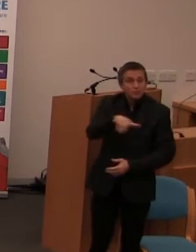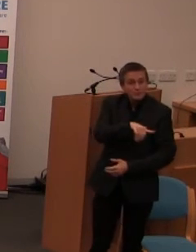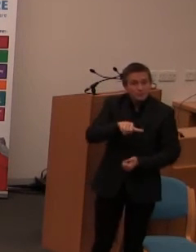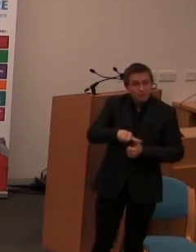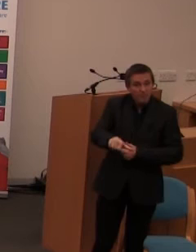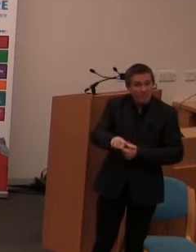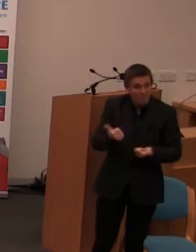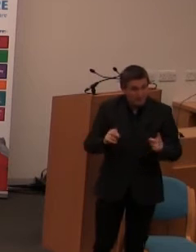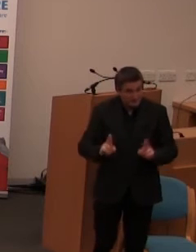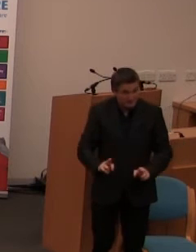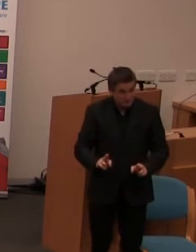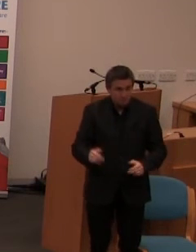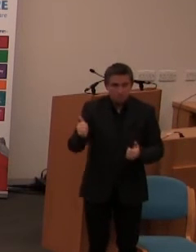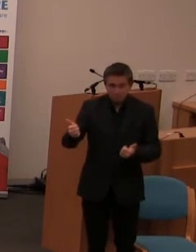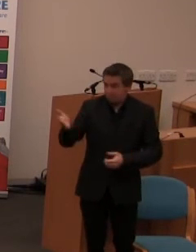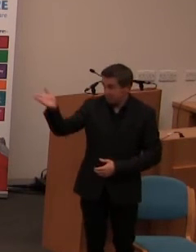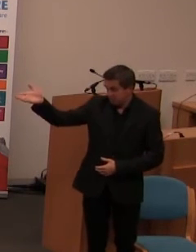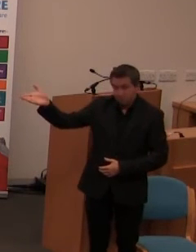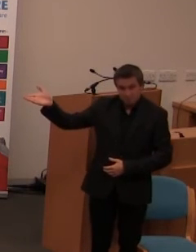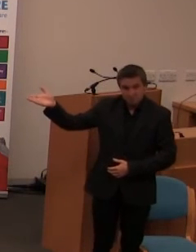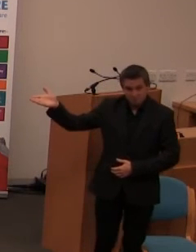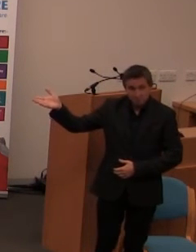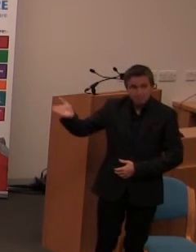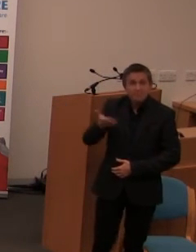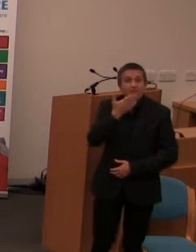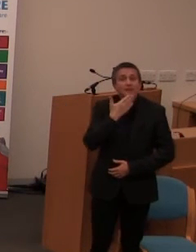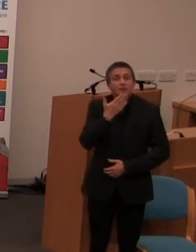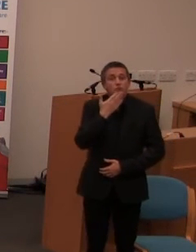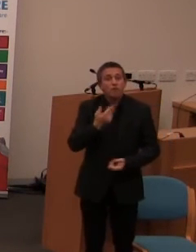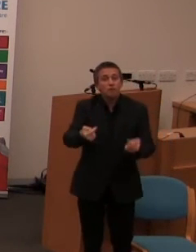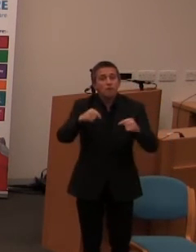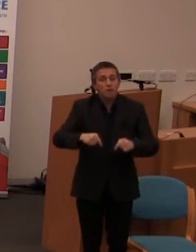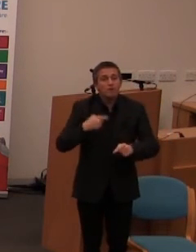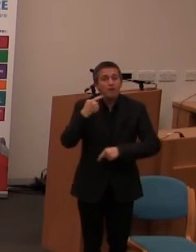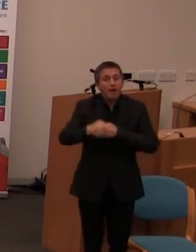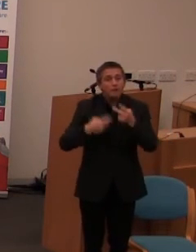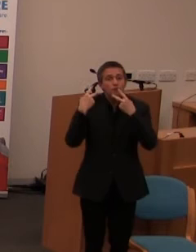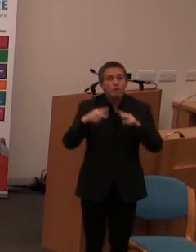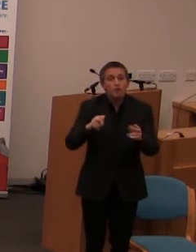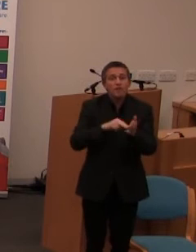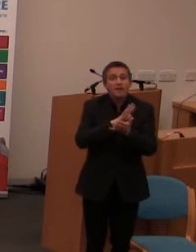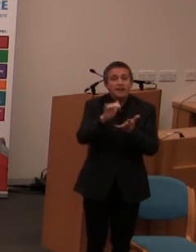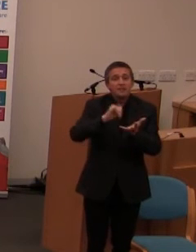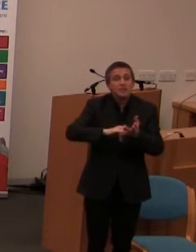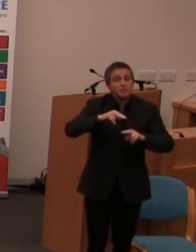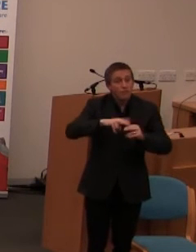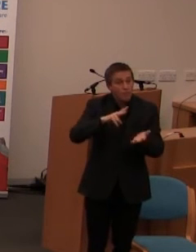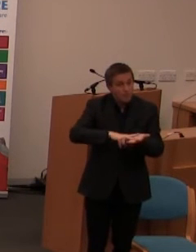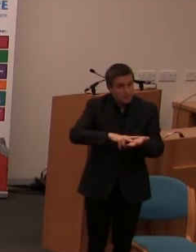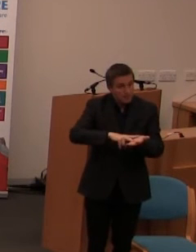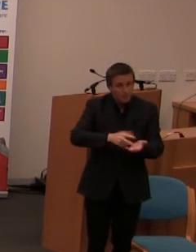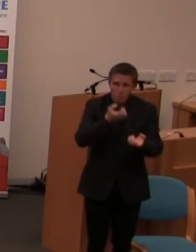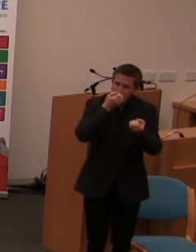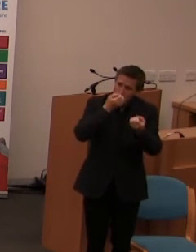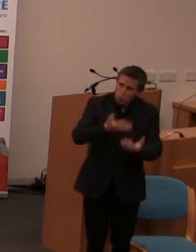Good, that's fine. Thank you very much for coming today to the annual review of NHS Forth Valley. It's really great to see